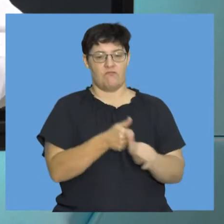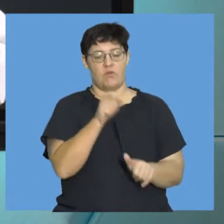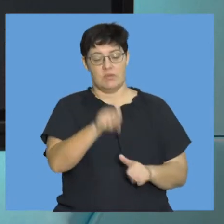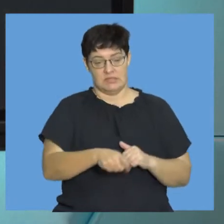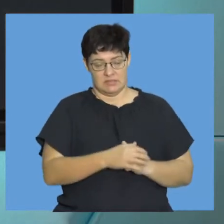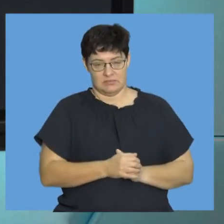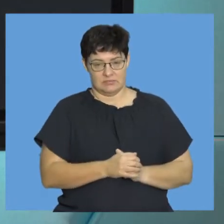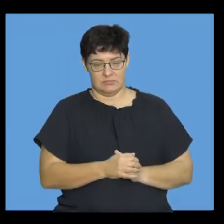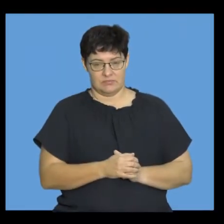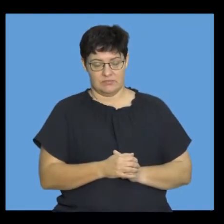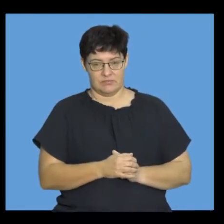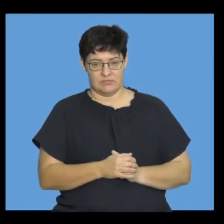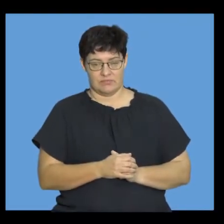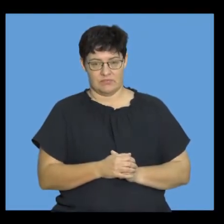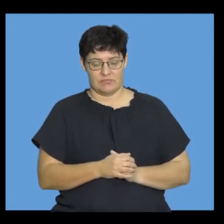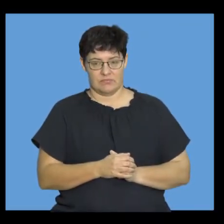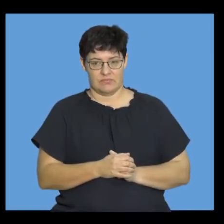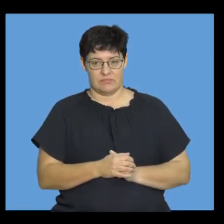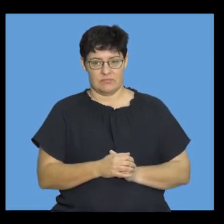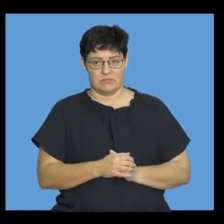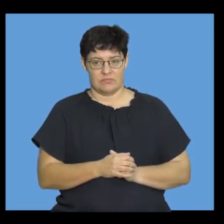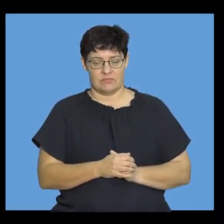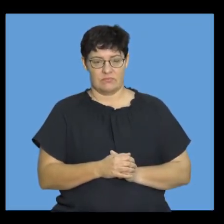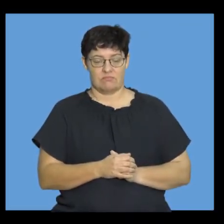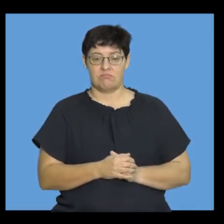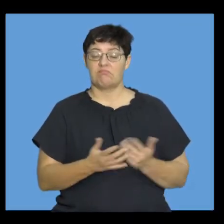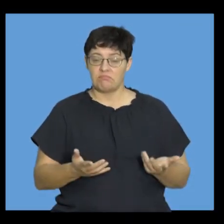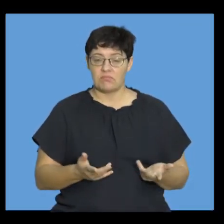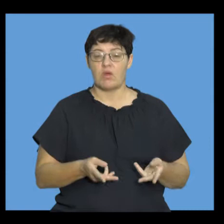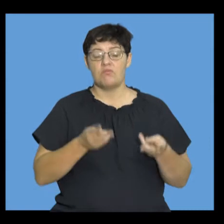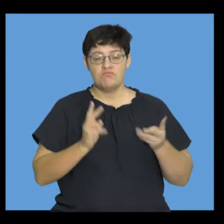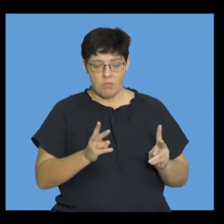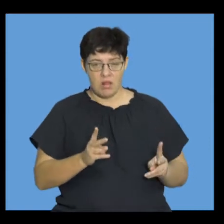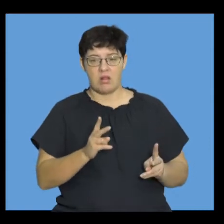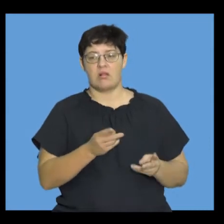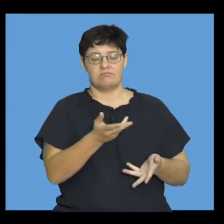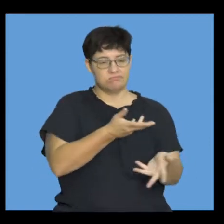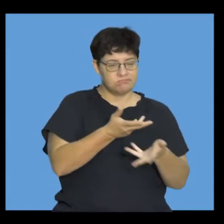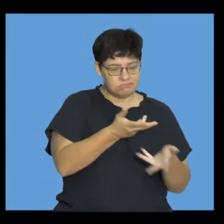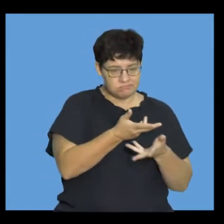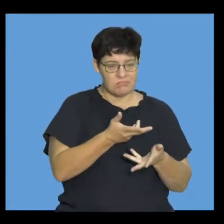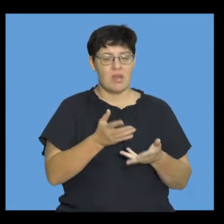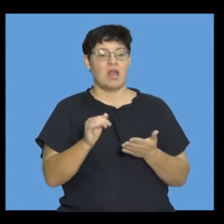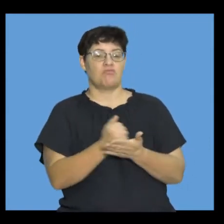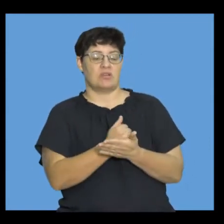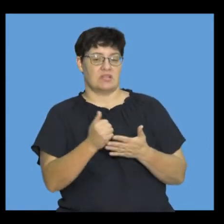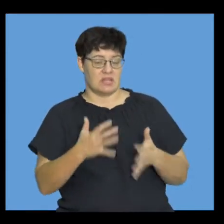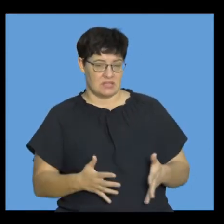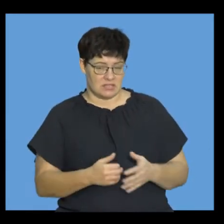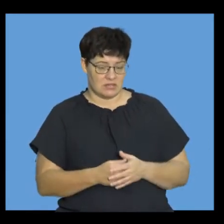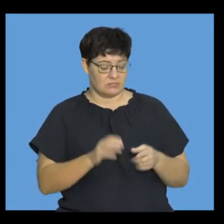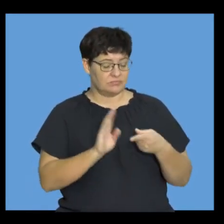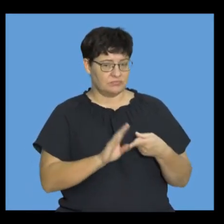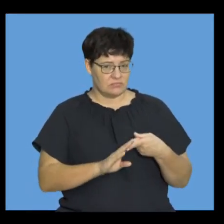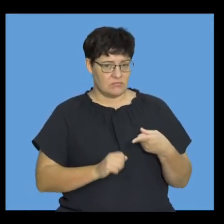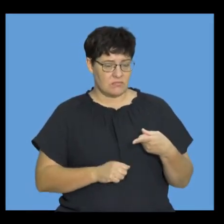one, what do? A business usually negotiates with its creditors on, one,